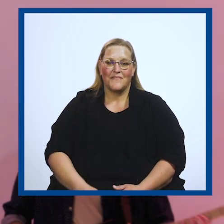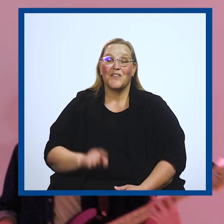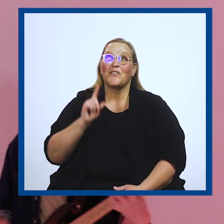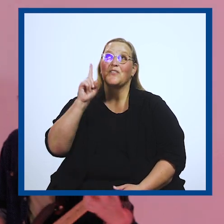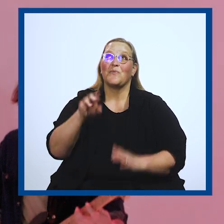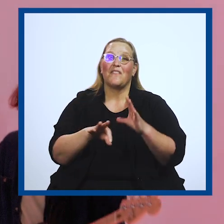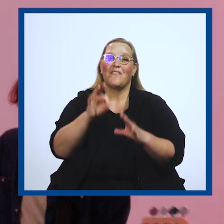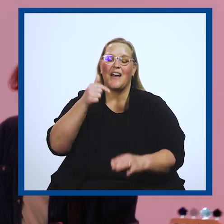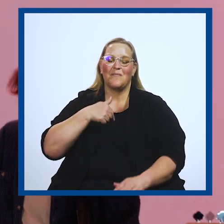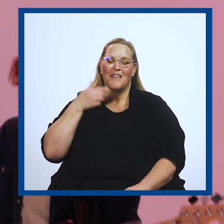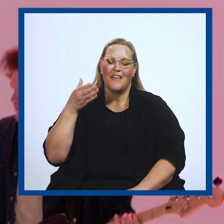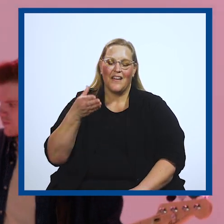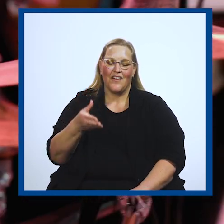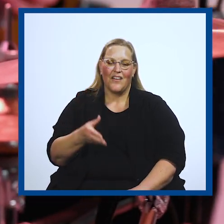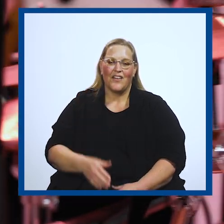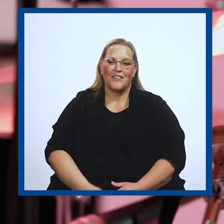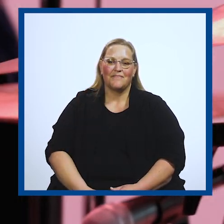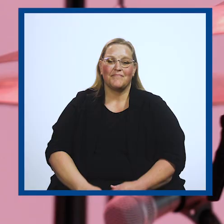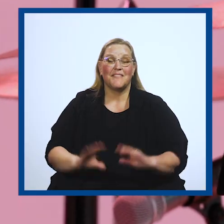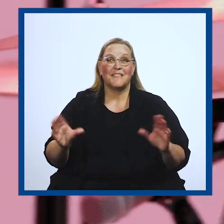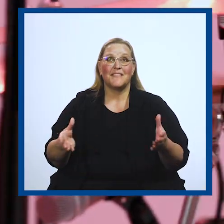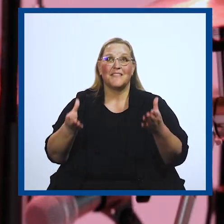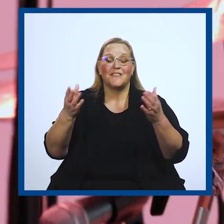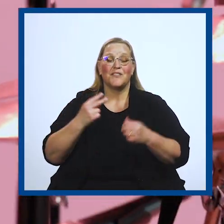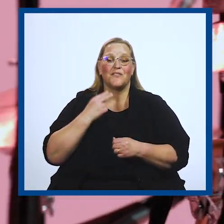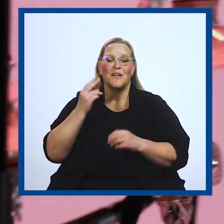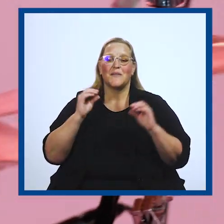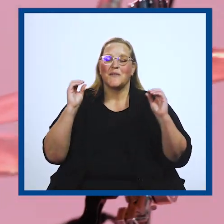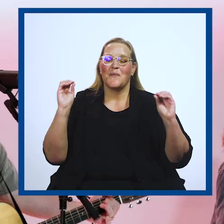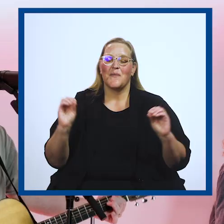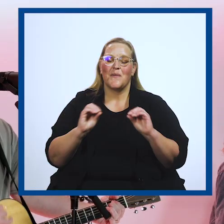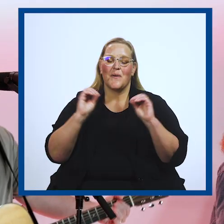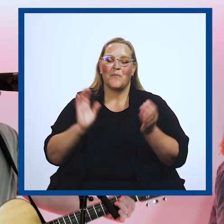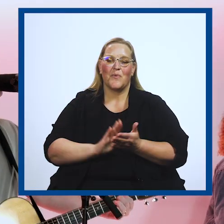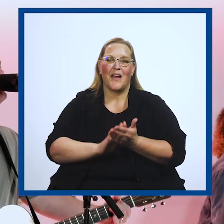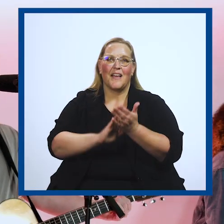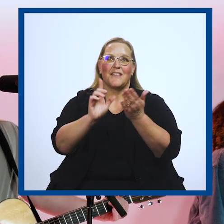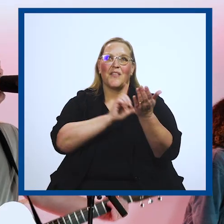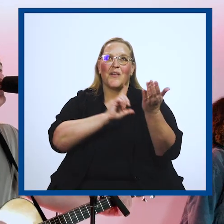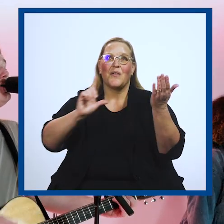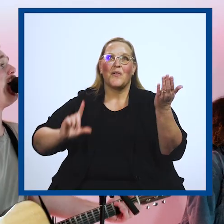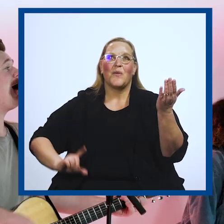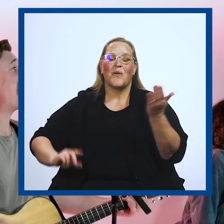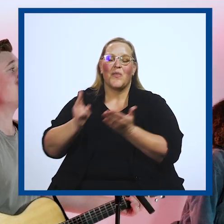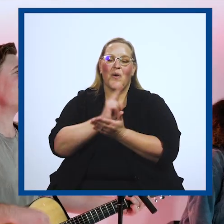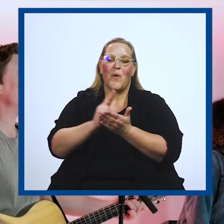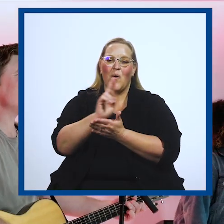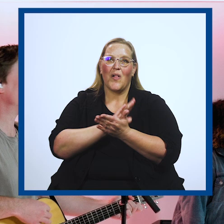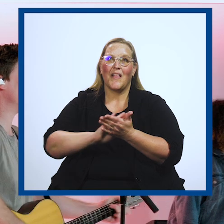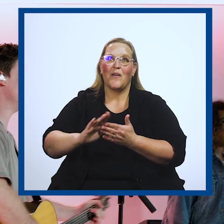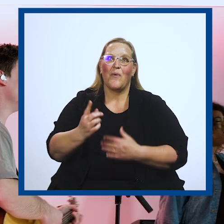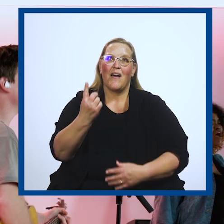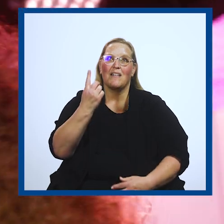You'd find me there. Lift your voice. Oh, praise the Lord, the